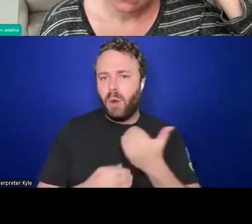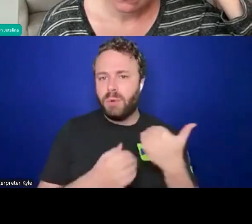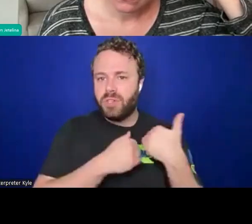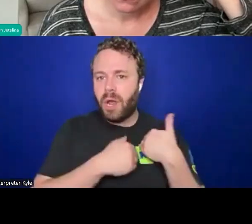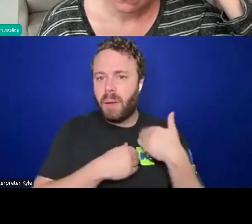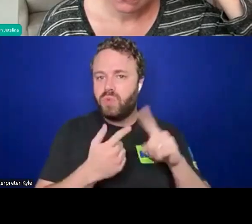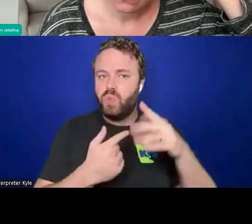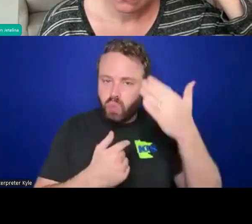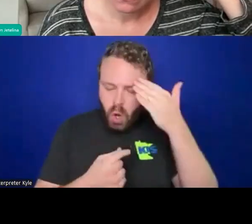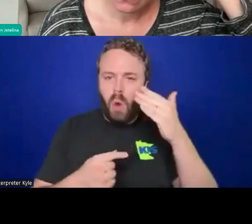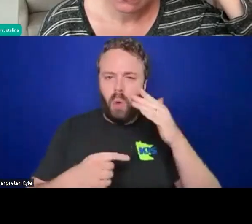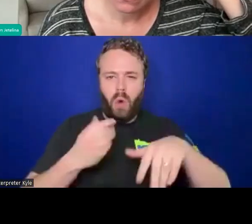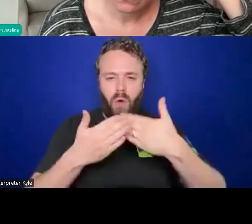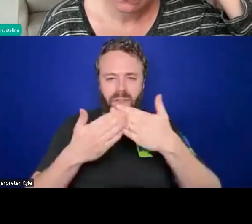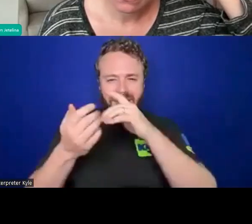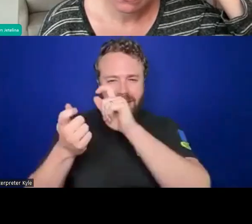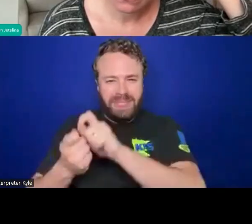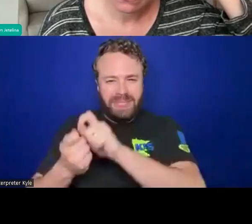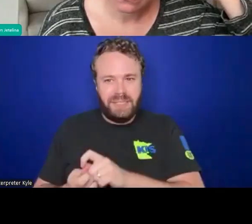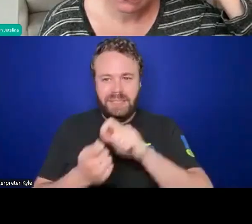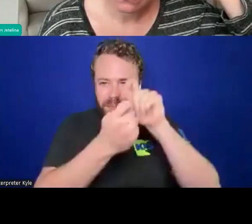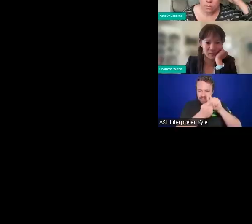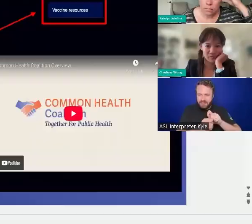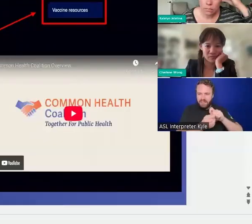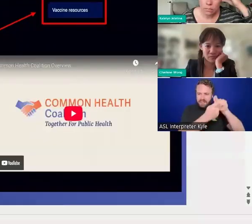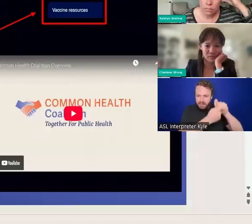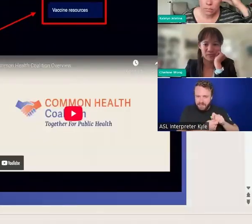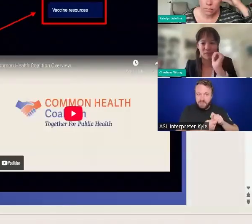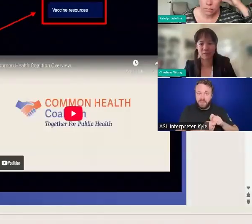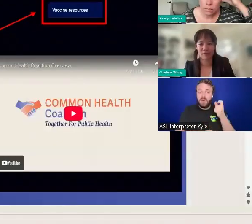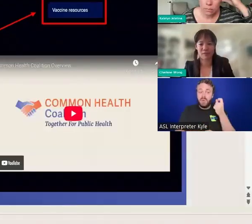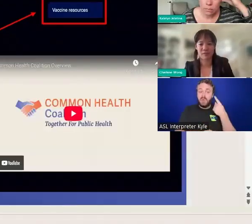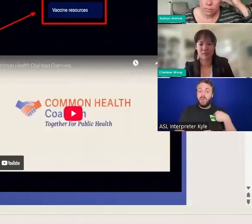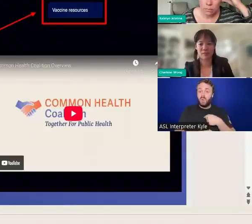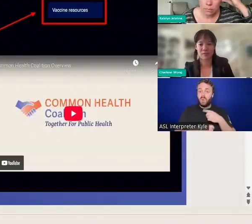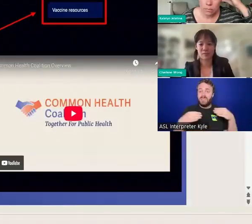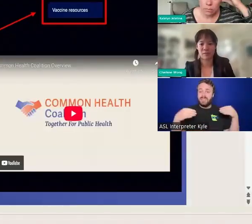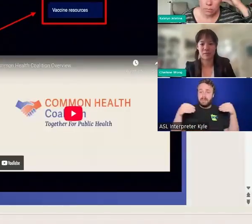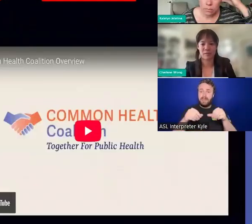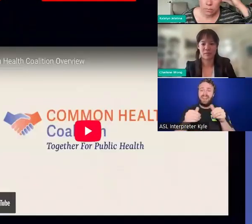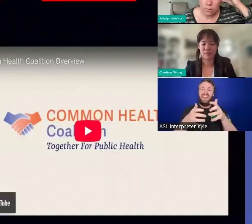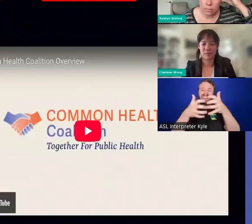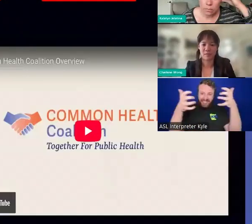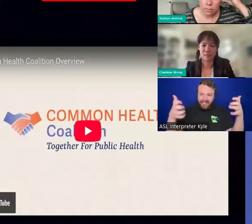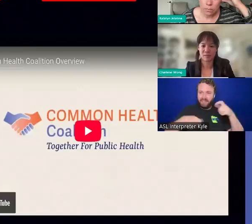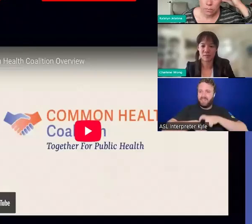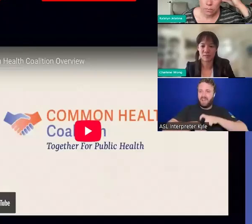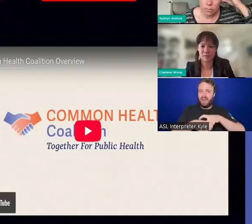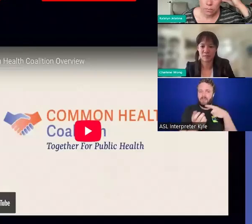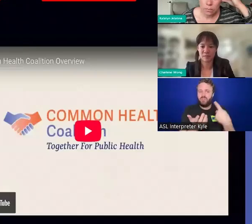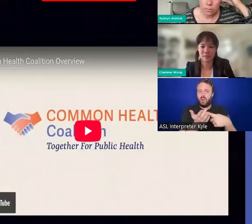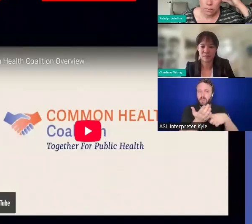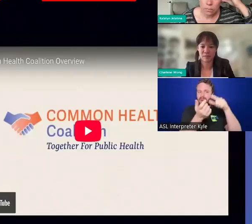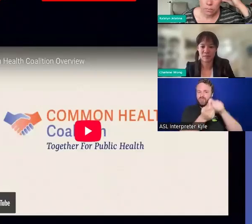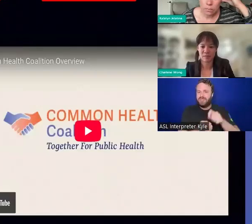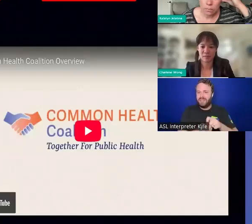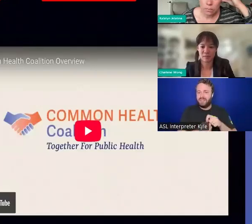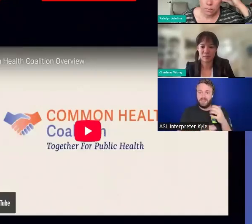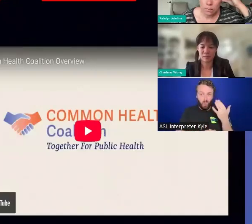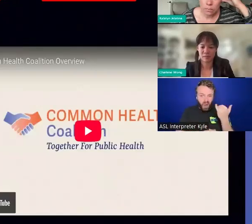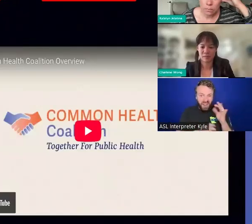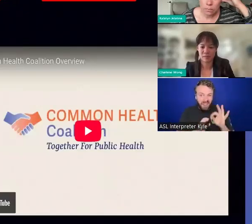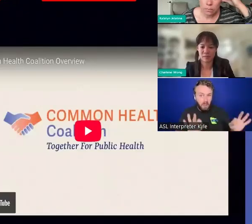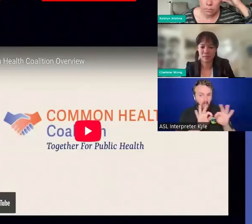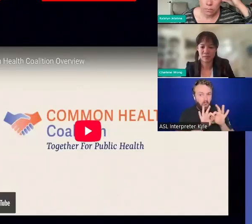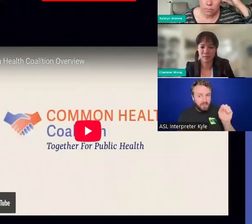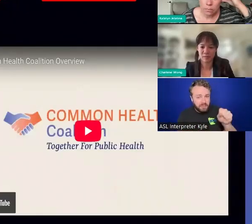so we spend a lot of time talking about the details because those are critically important. But it's equally